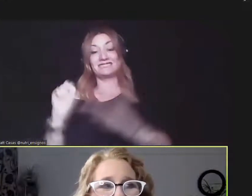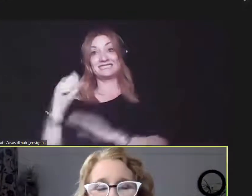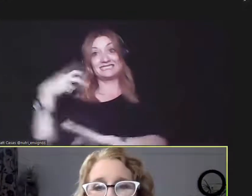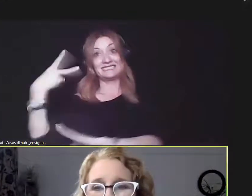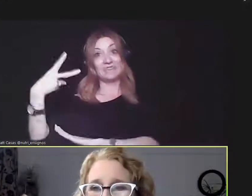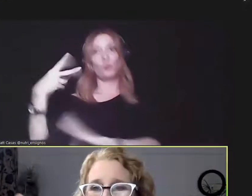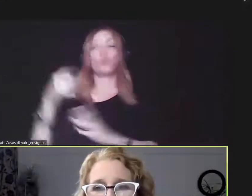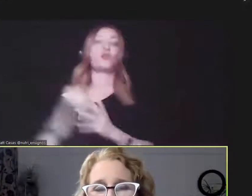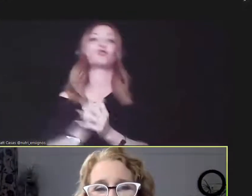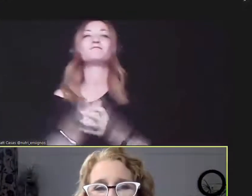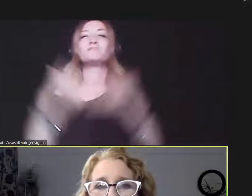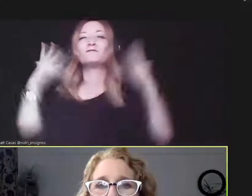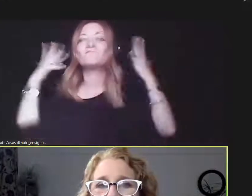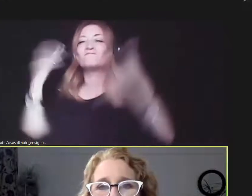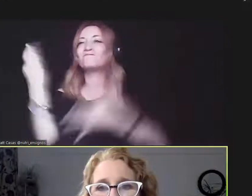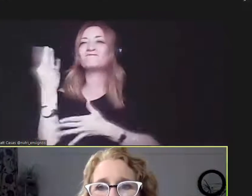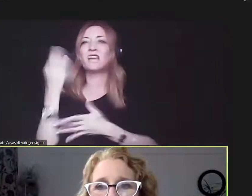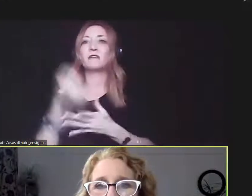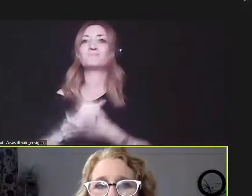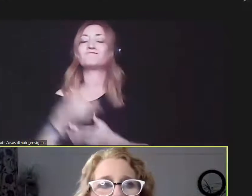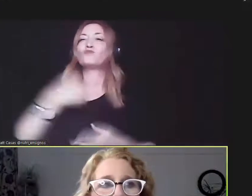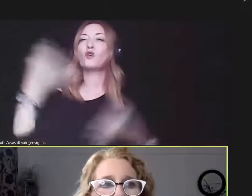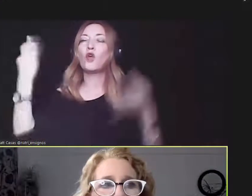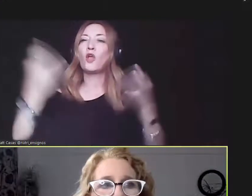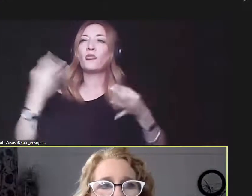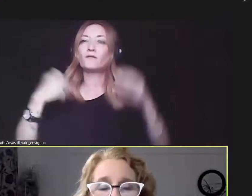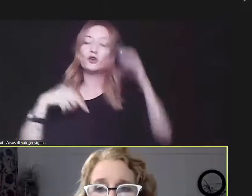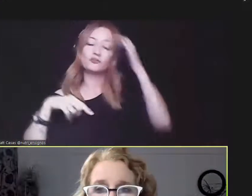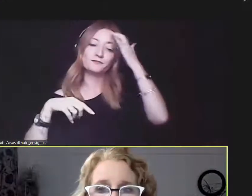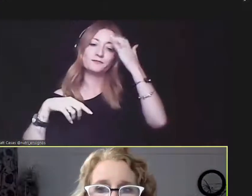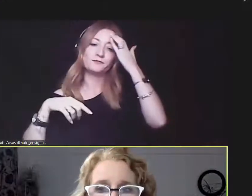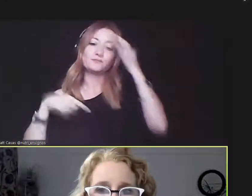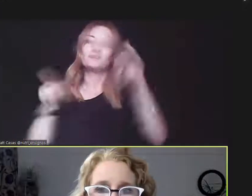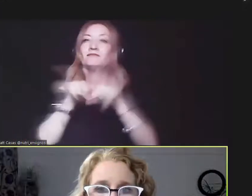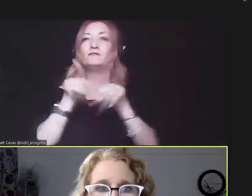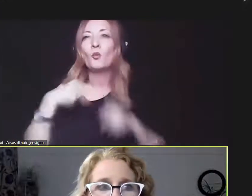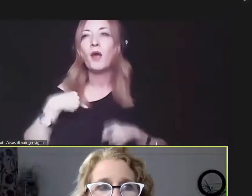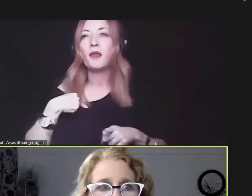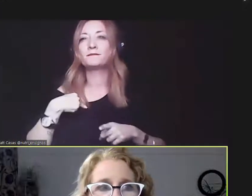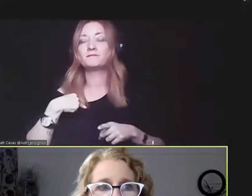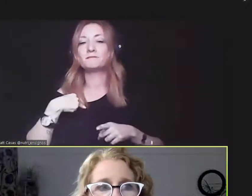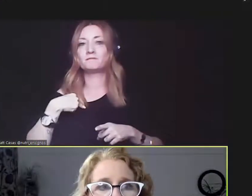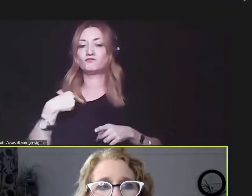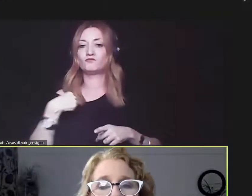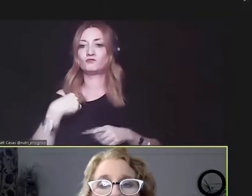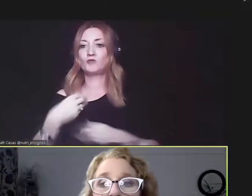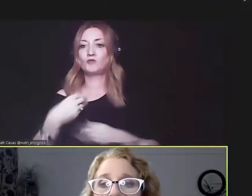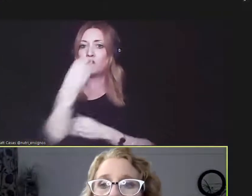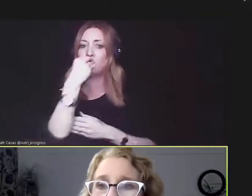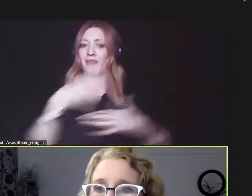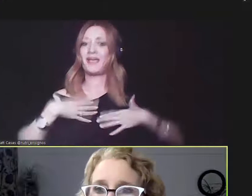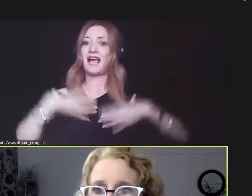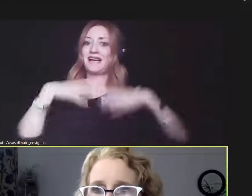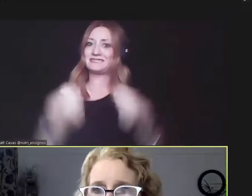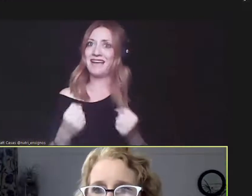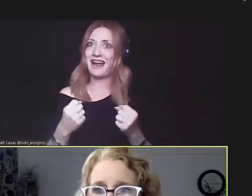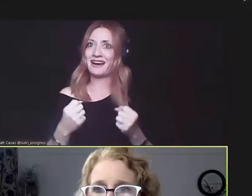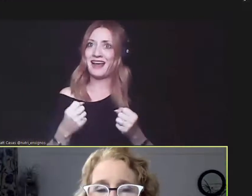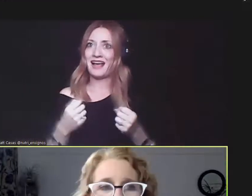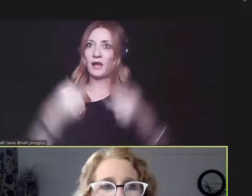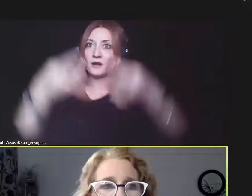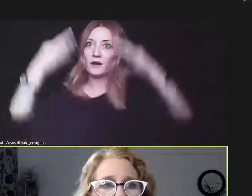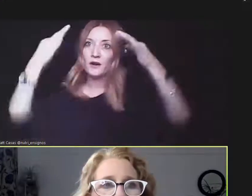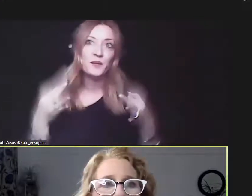So detox diets are generally a short-term diet. It's an